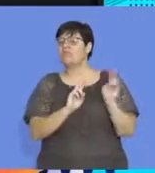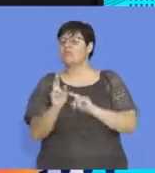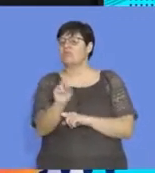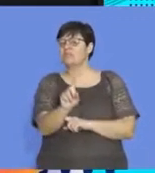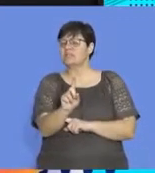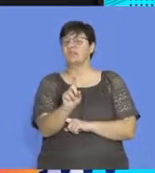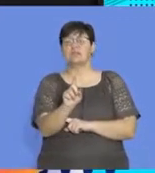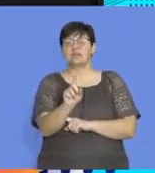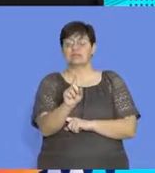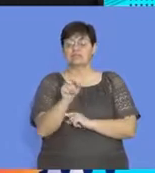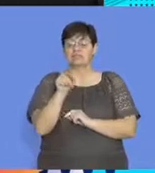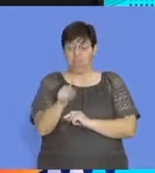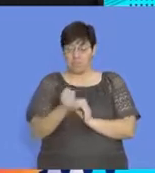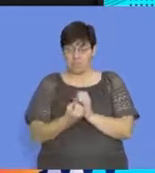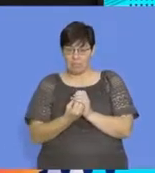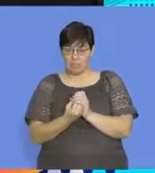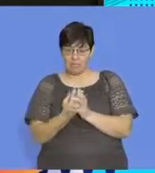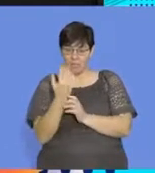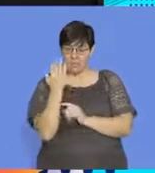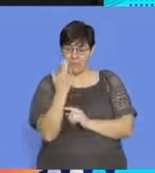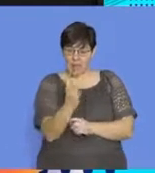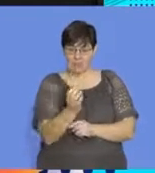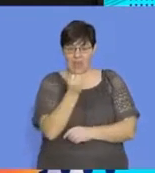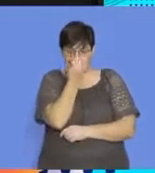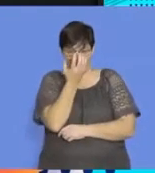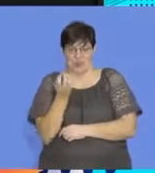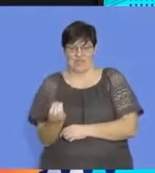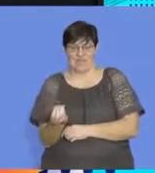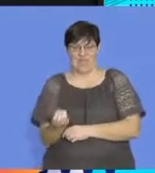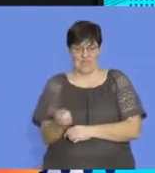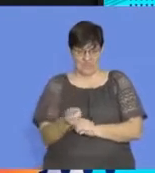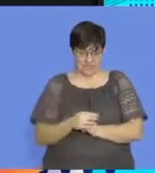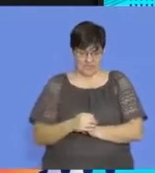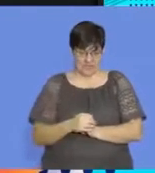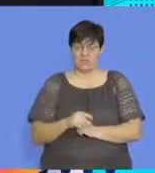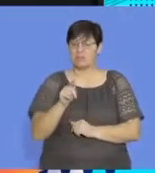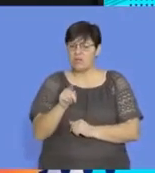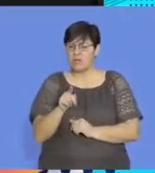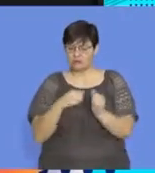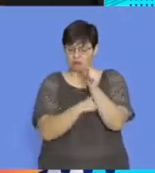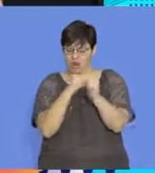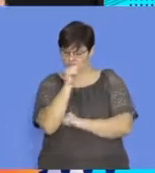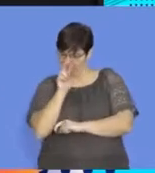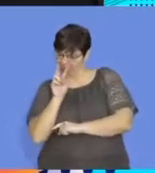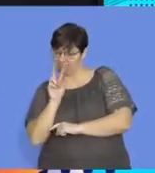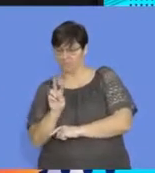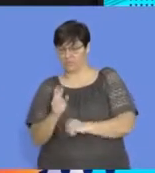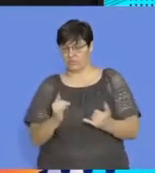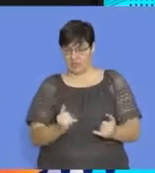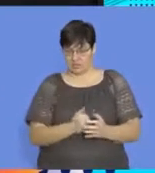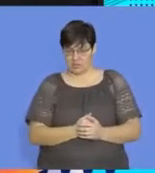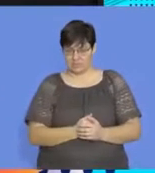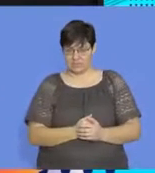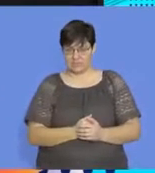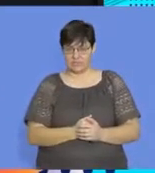that produced a flower. And that is the structure today that we're going to look at. So what is a flower? When we look at